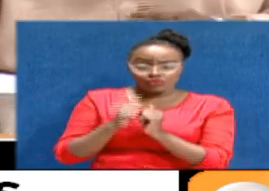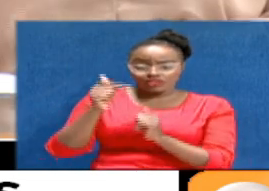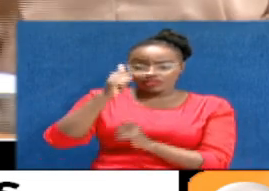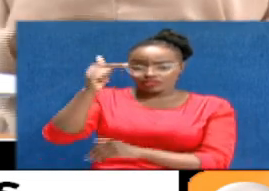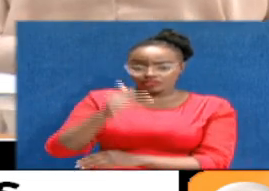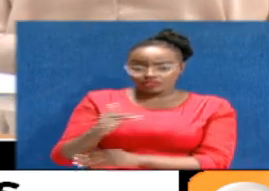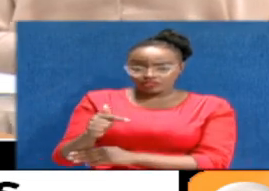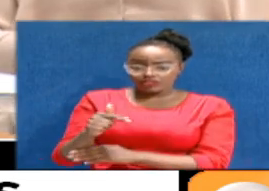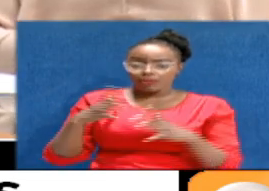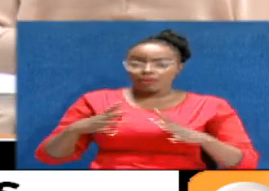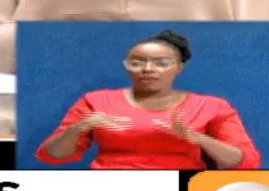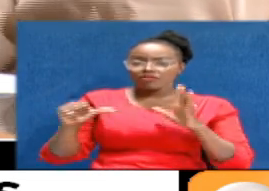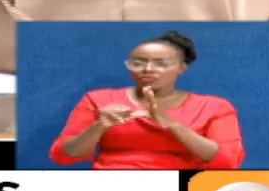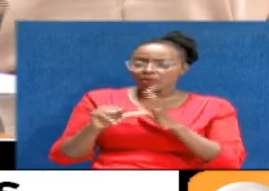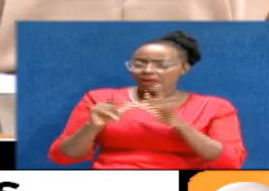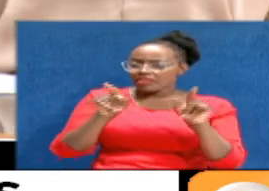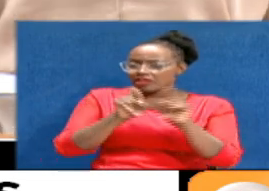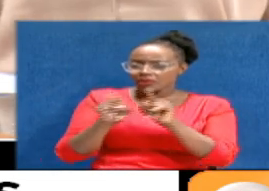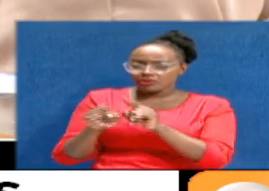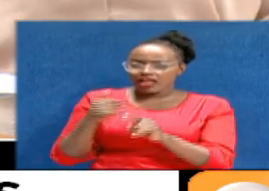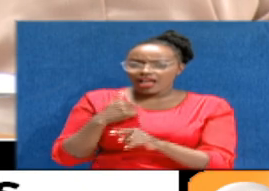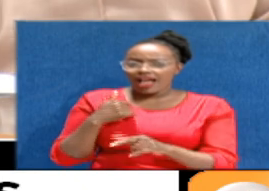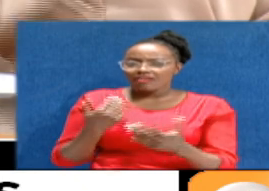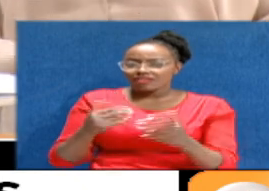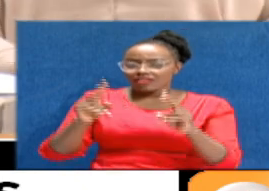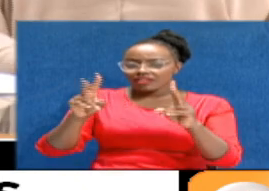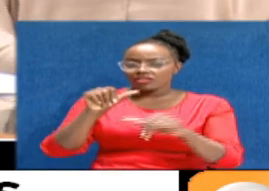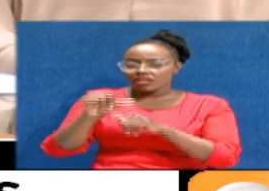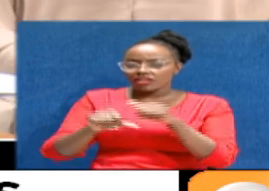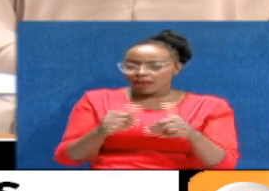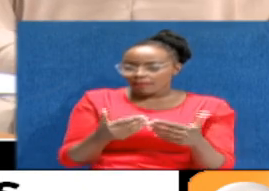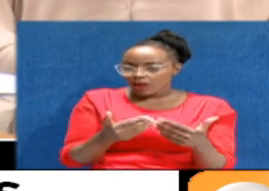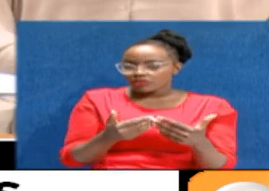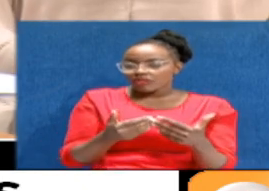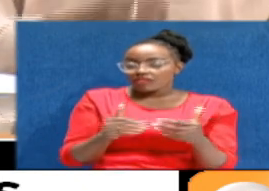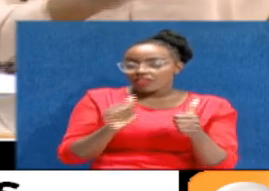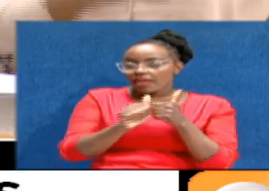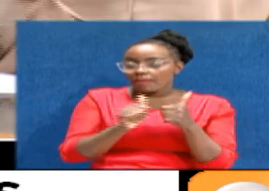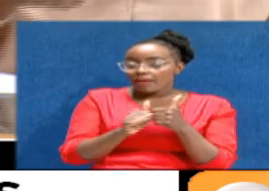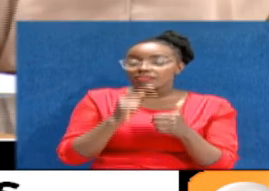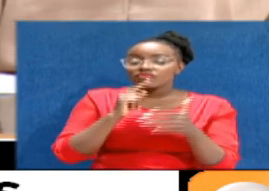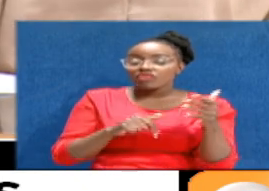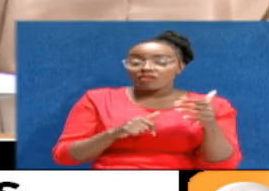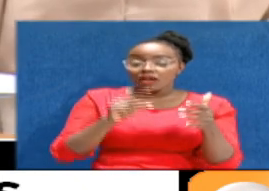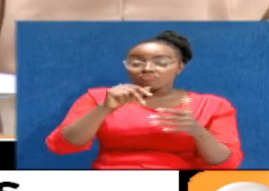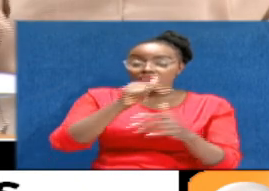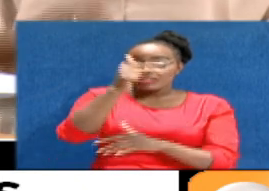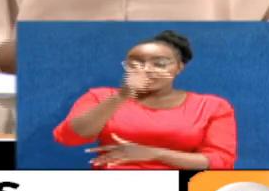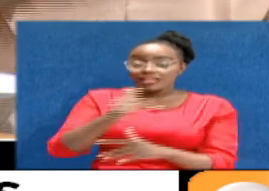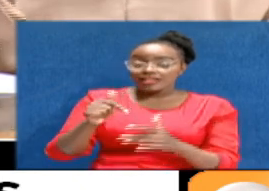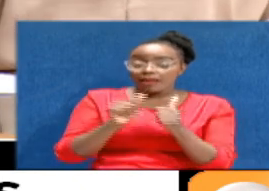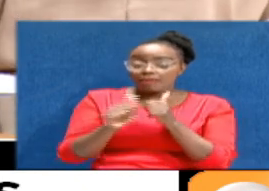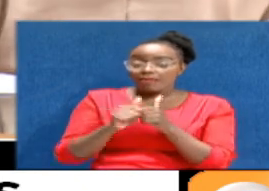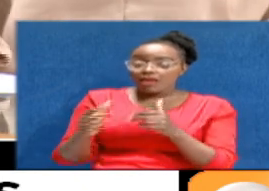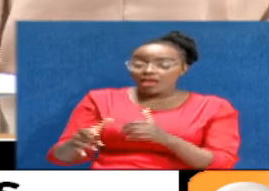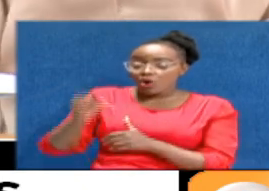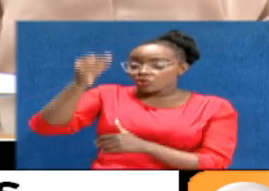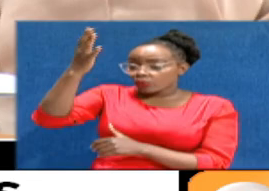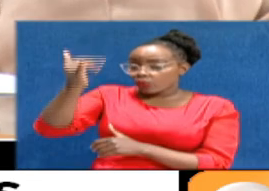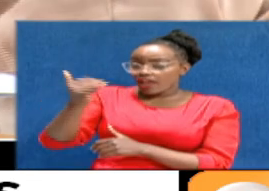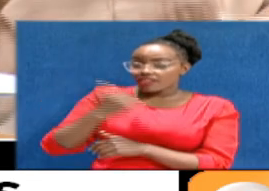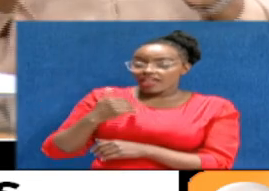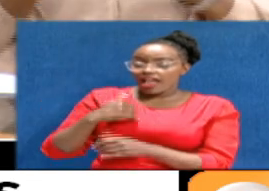had issues about that. And then also, of course, there's the one for the maize one that the president was talking about the other day, that maize from Tanzania had been held in Kenya because it was